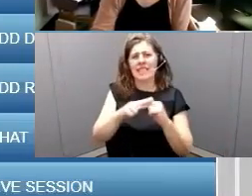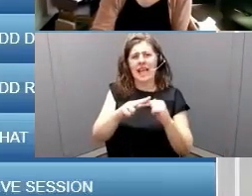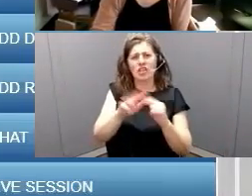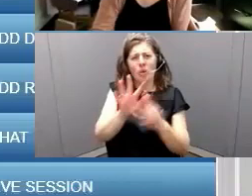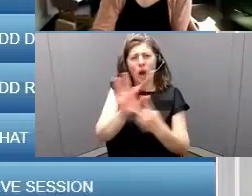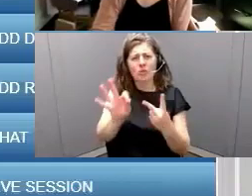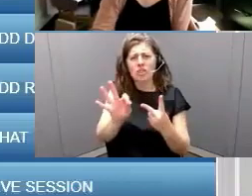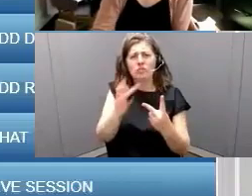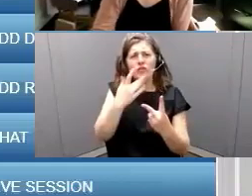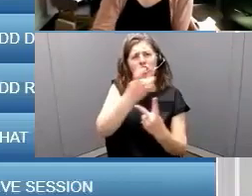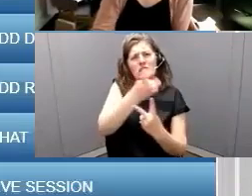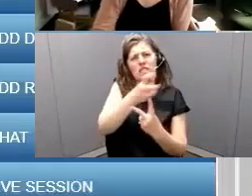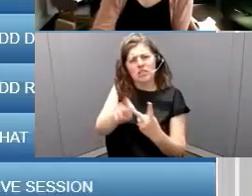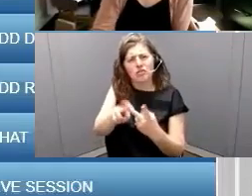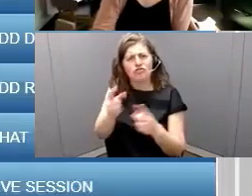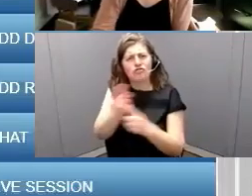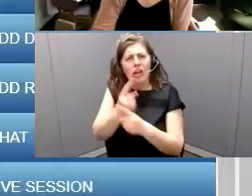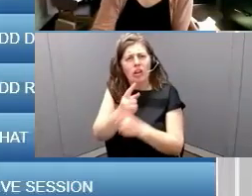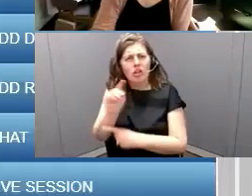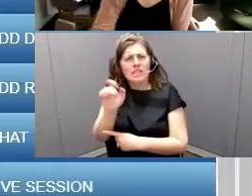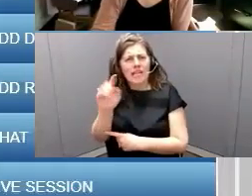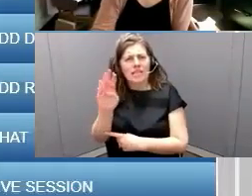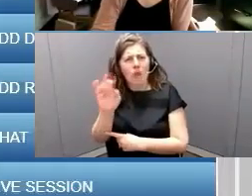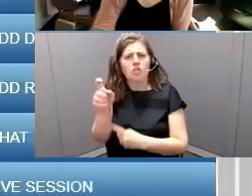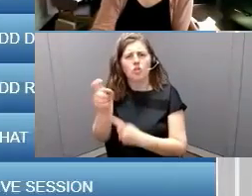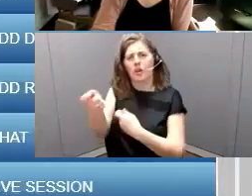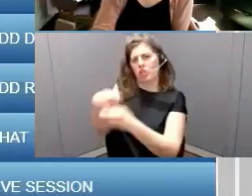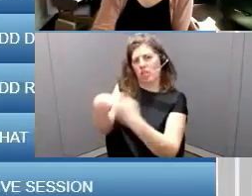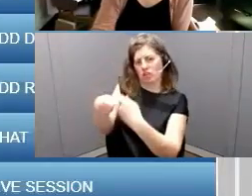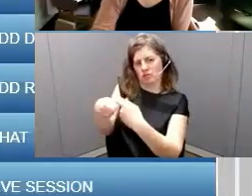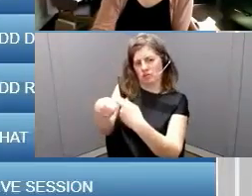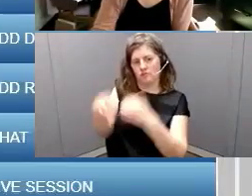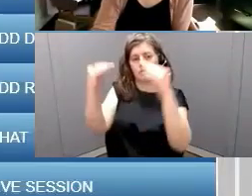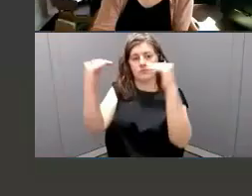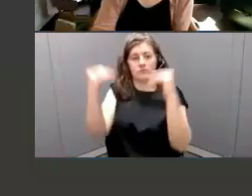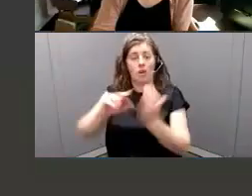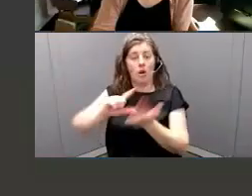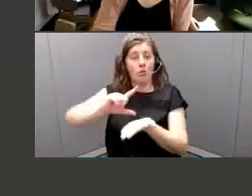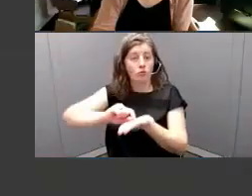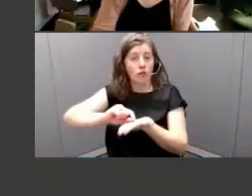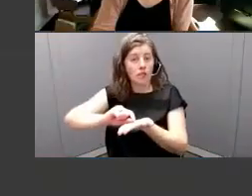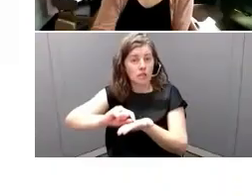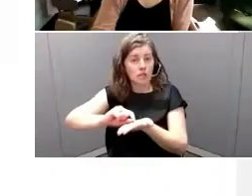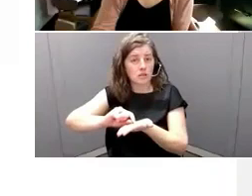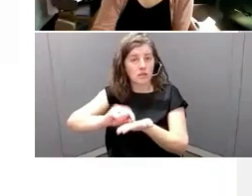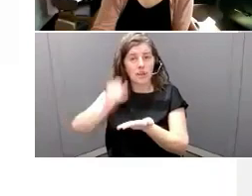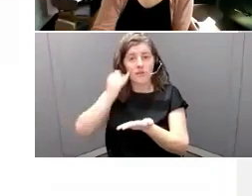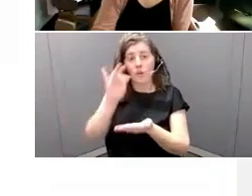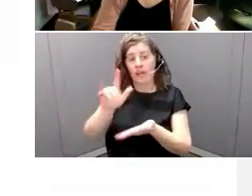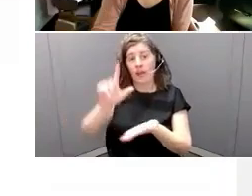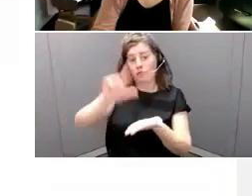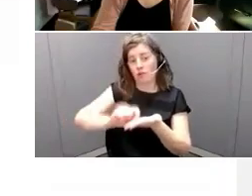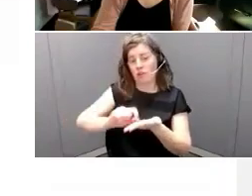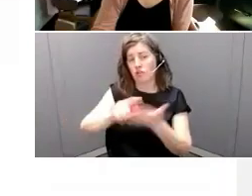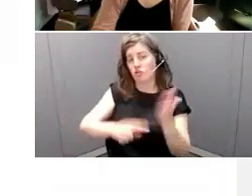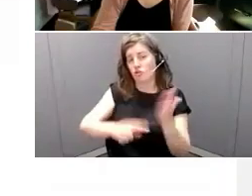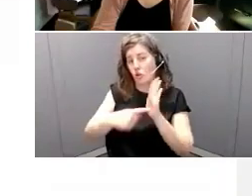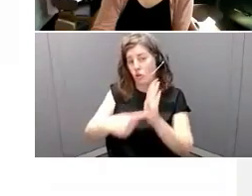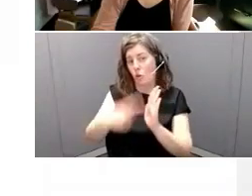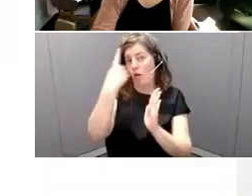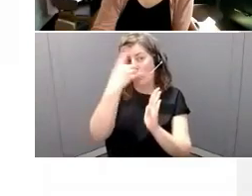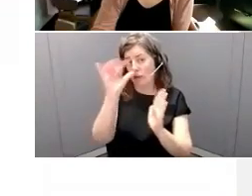can reset that slideshow box. Print poster, if we click on print poster, I'll show you guys what this looks